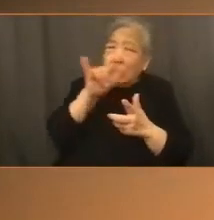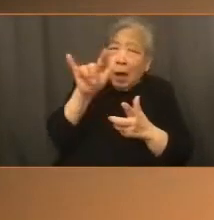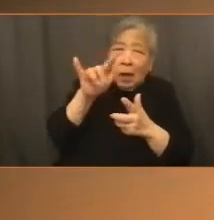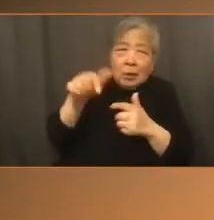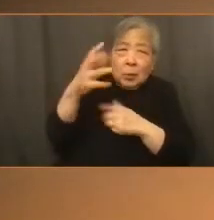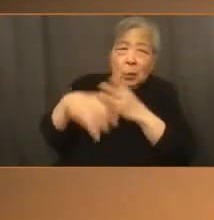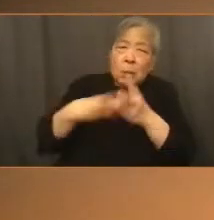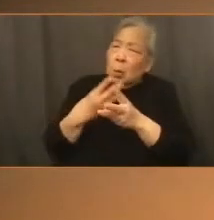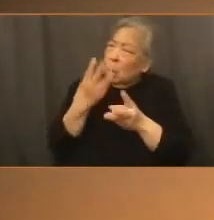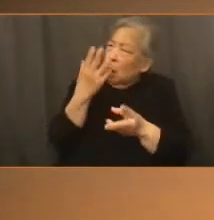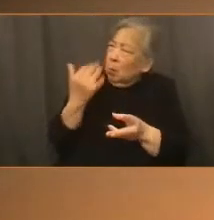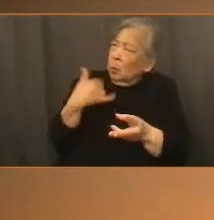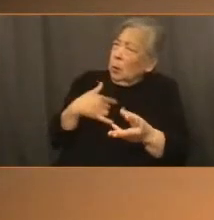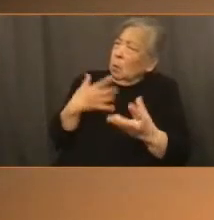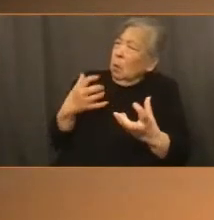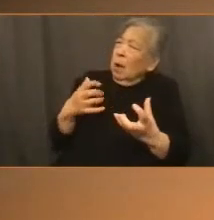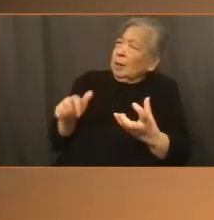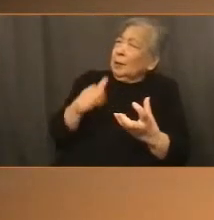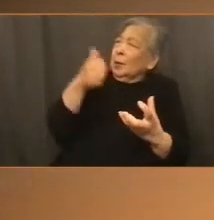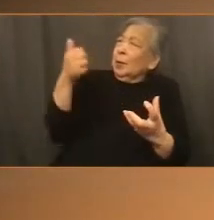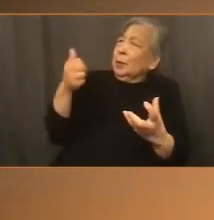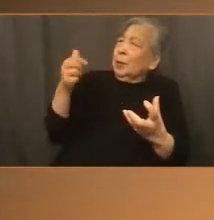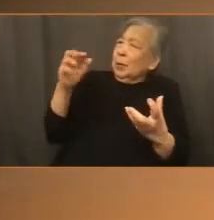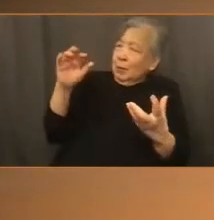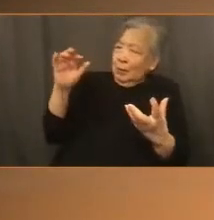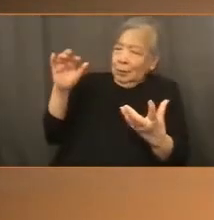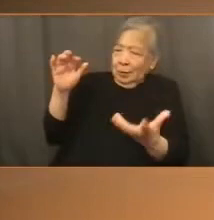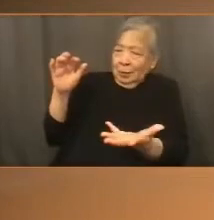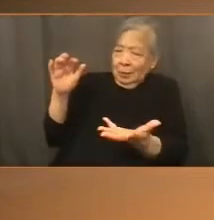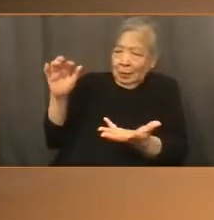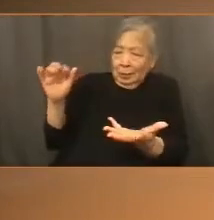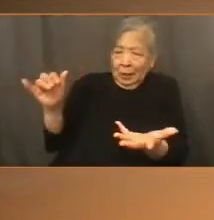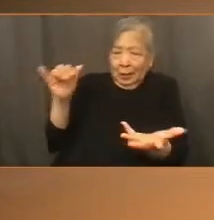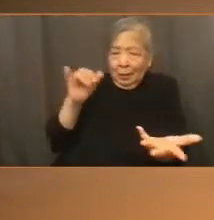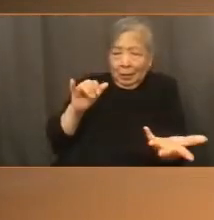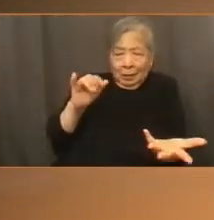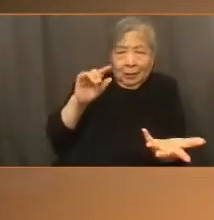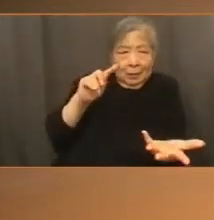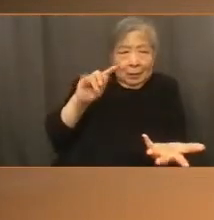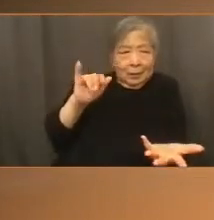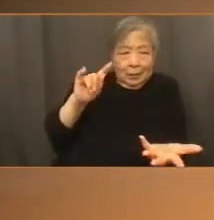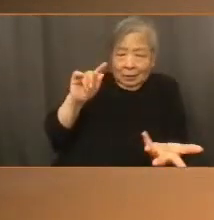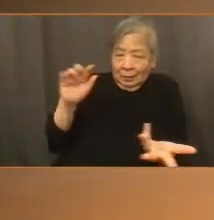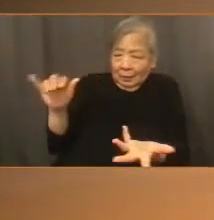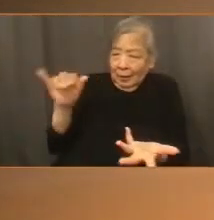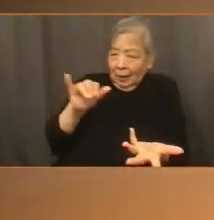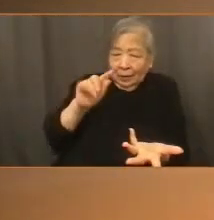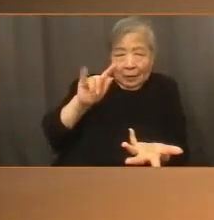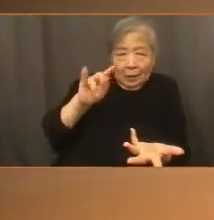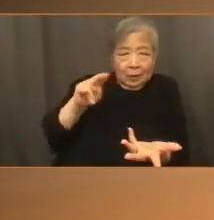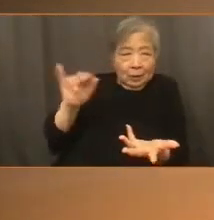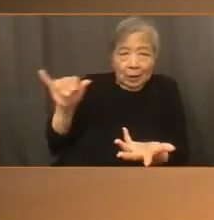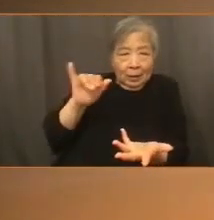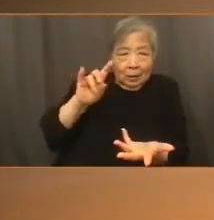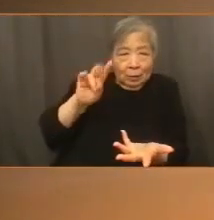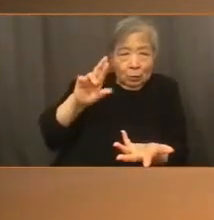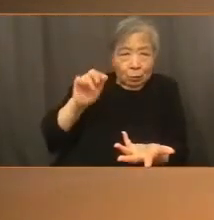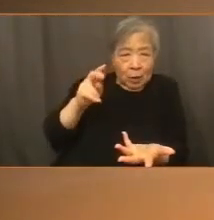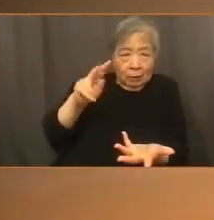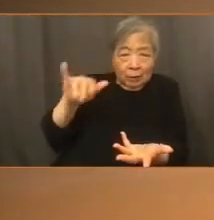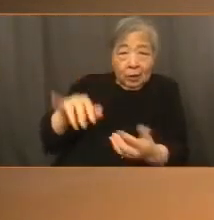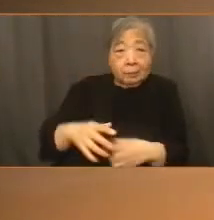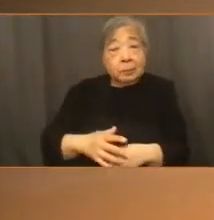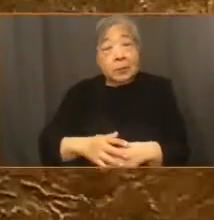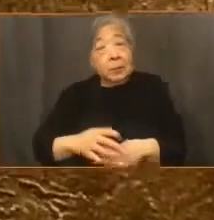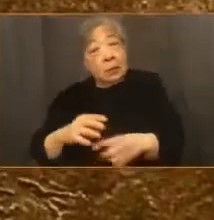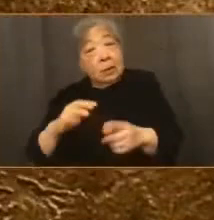Titan? Yeah, I think Johnny put it very well earlier. Flying opens up a lot of new possibilities for us, right?